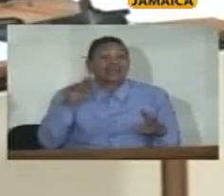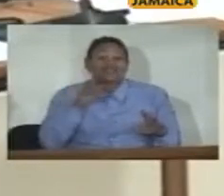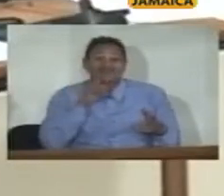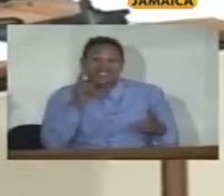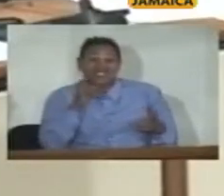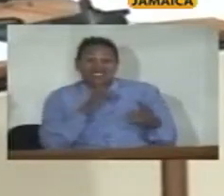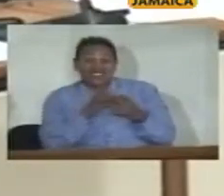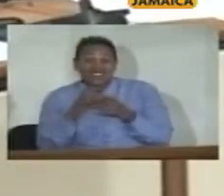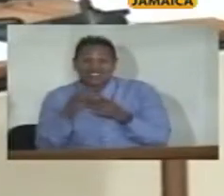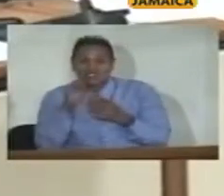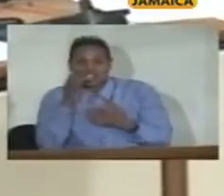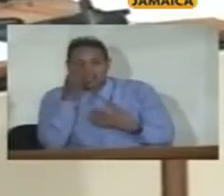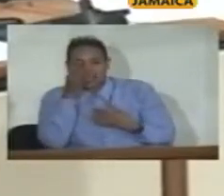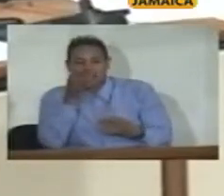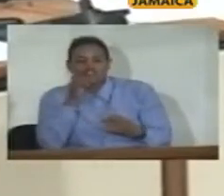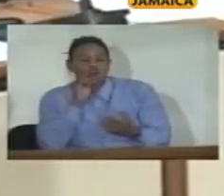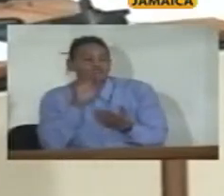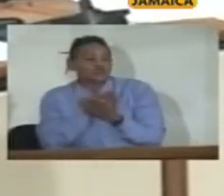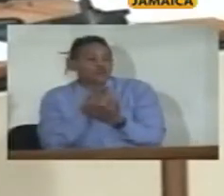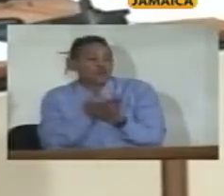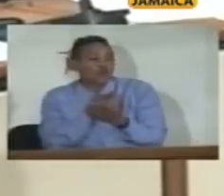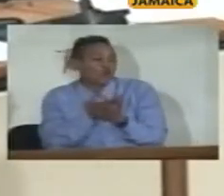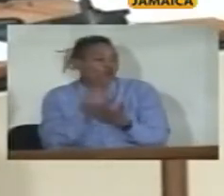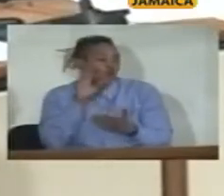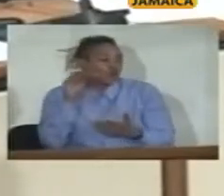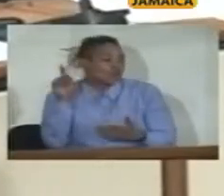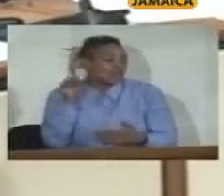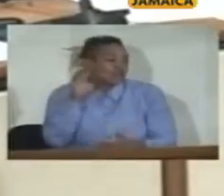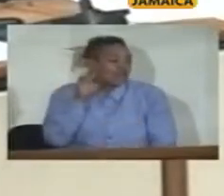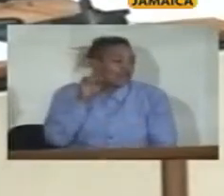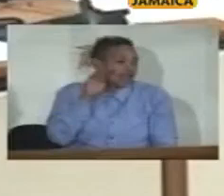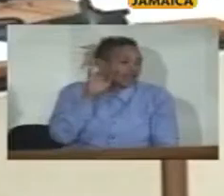the interests of the smooth running. No, Mr.